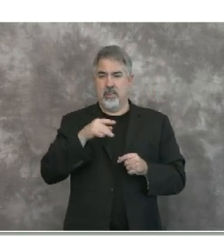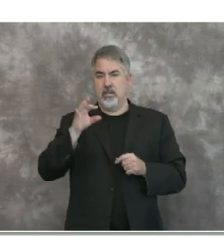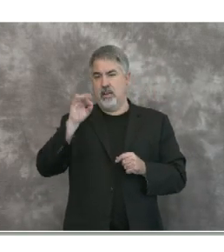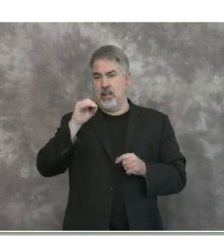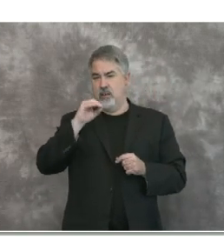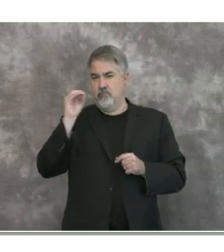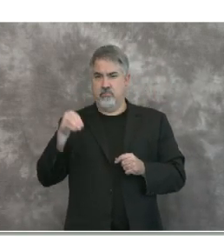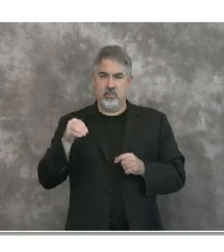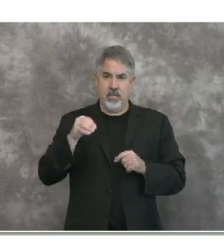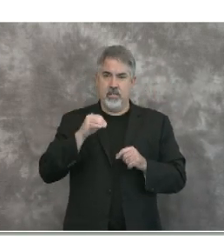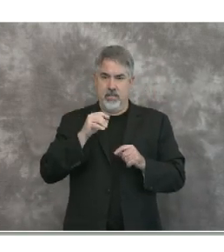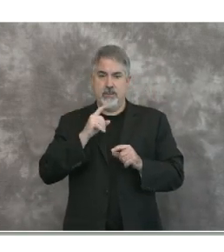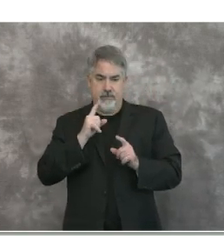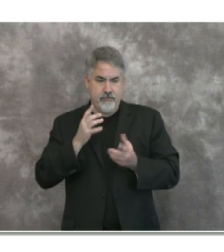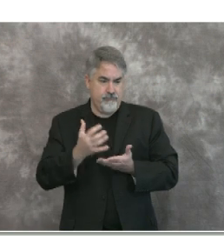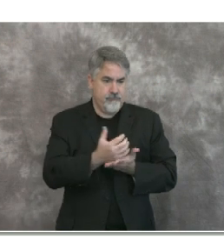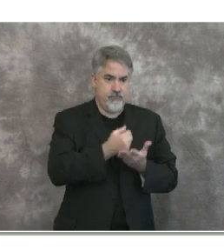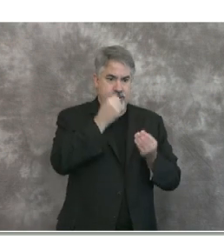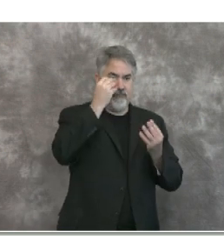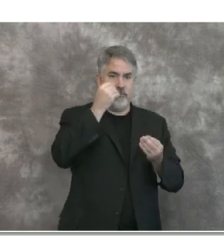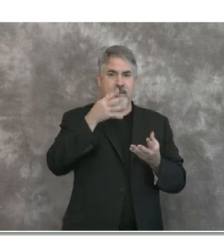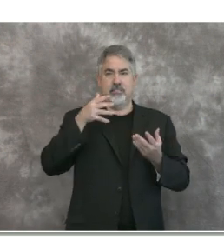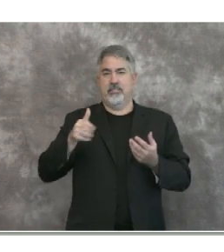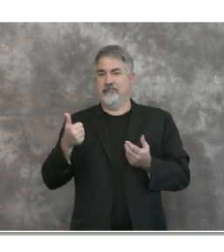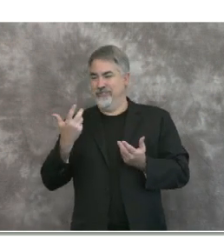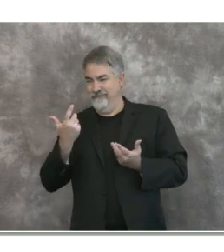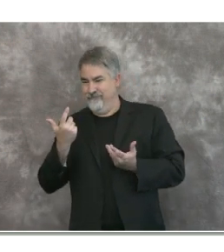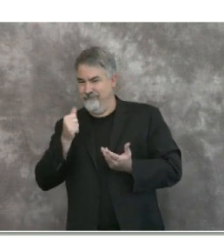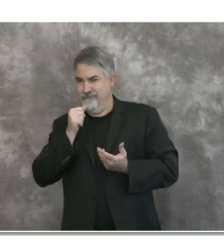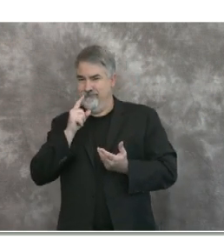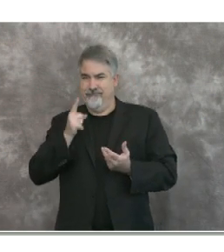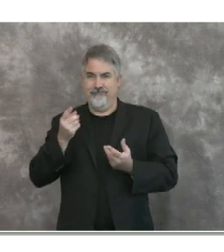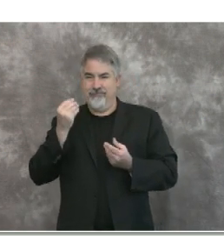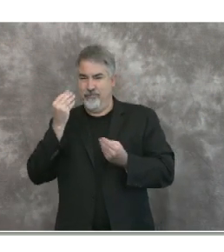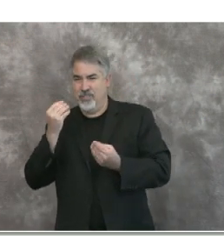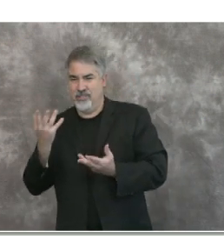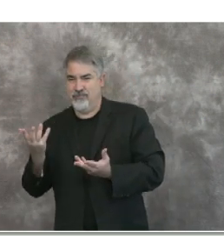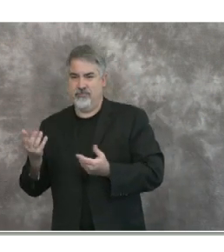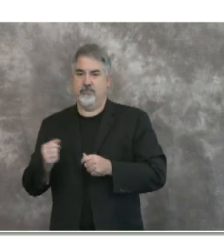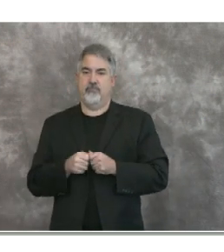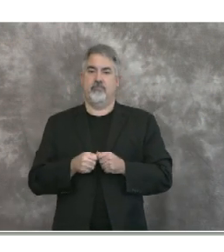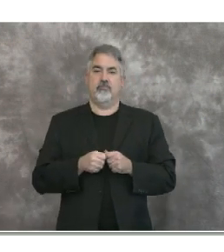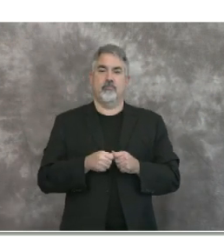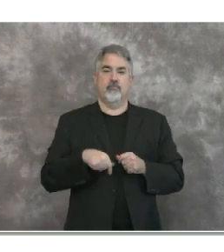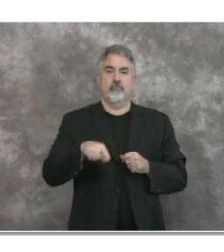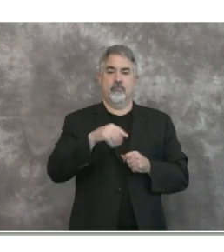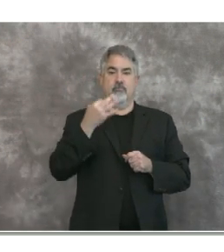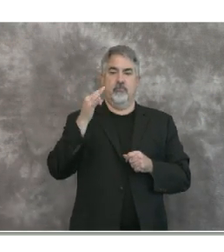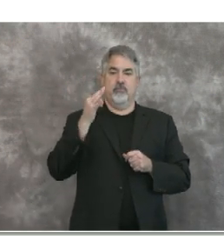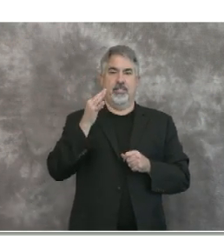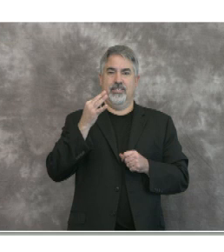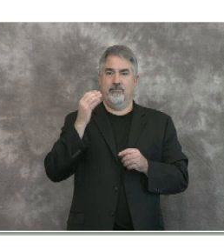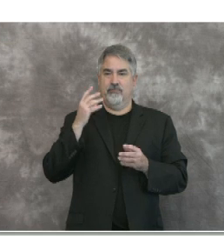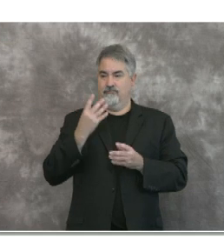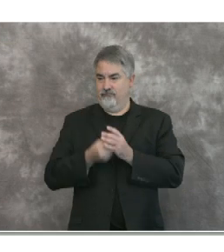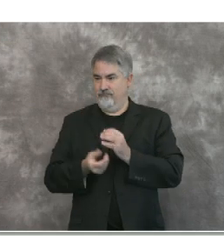the 190, which means we are missing data for 19 of this total. Of the